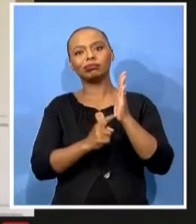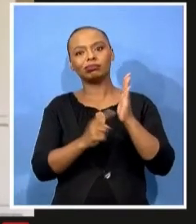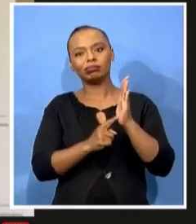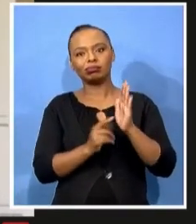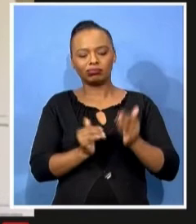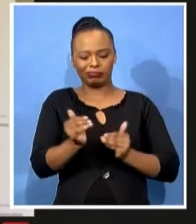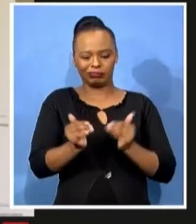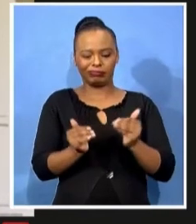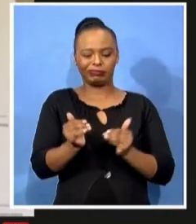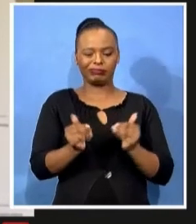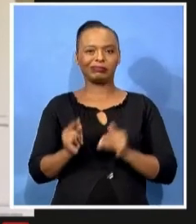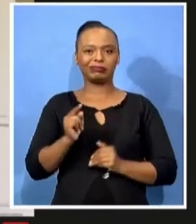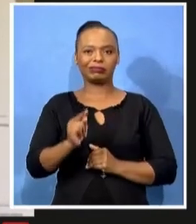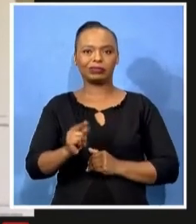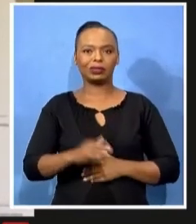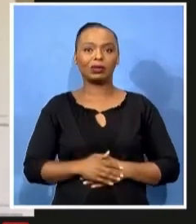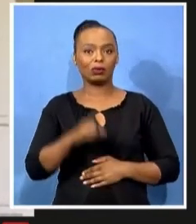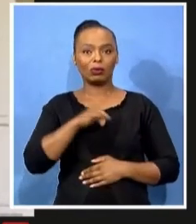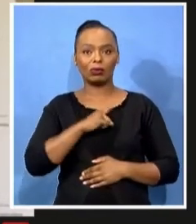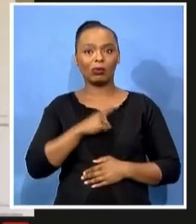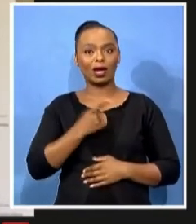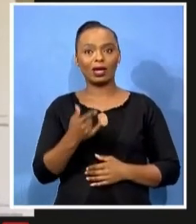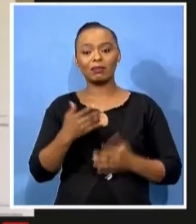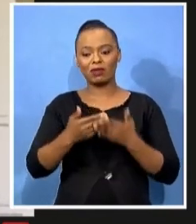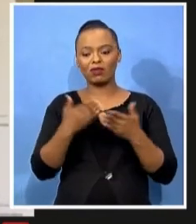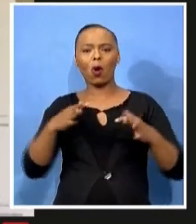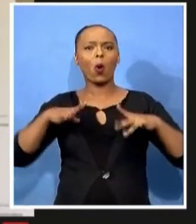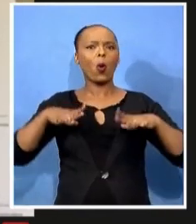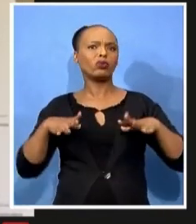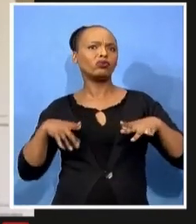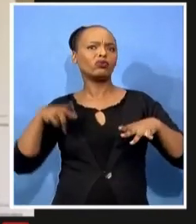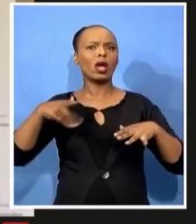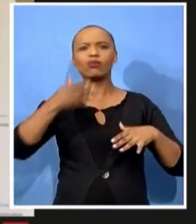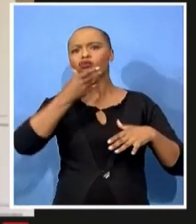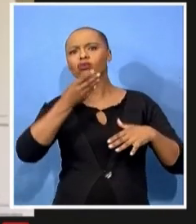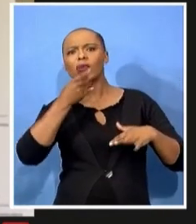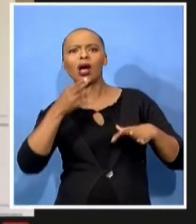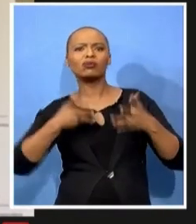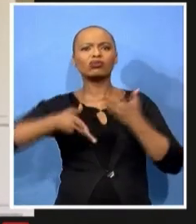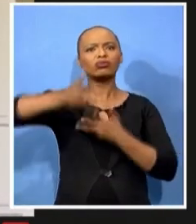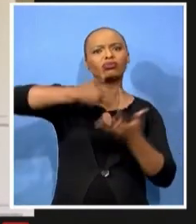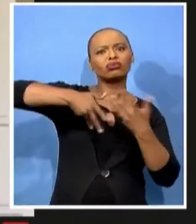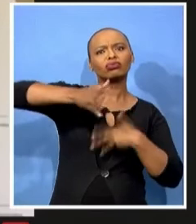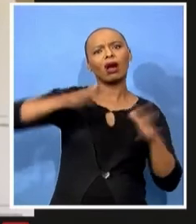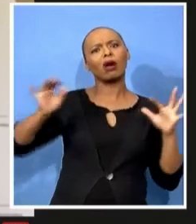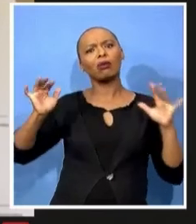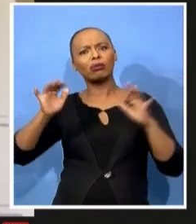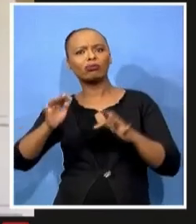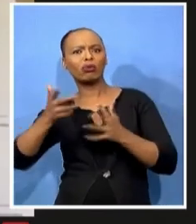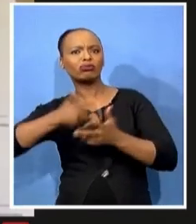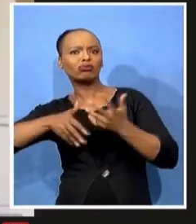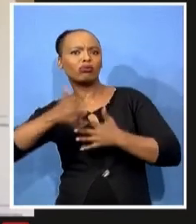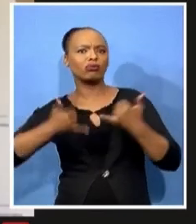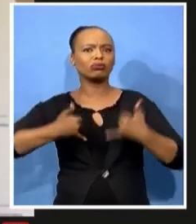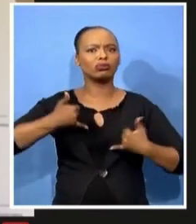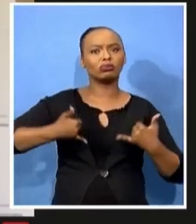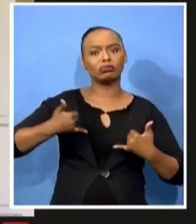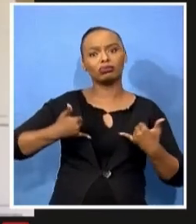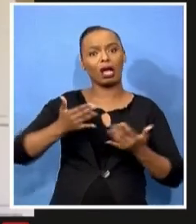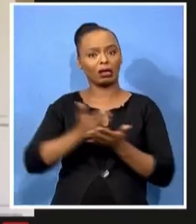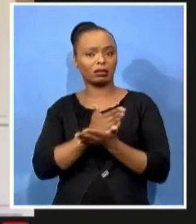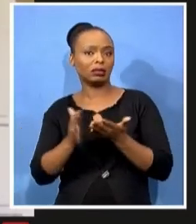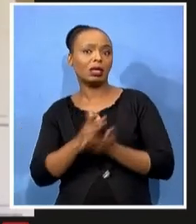festive season, where people will be congregating in large numbers, overcrowded situations, and therefore that was going